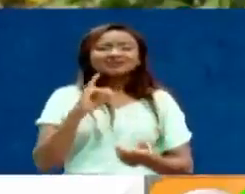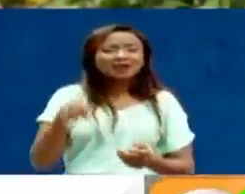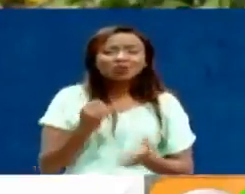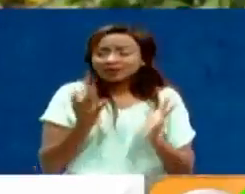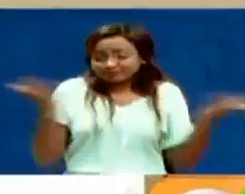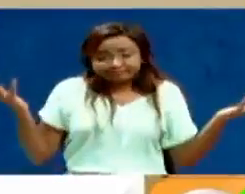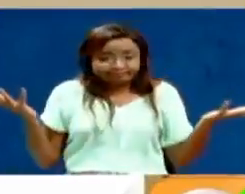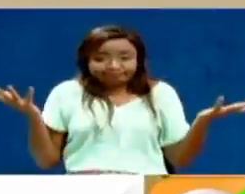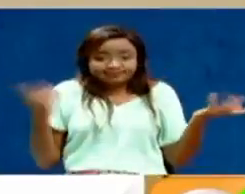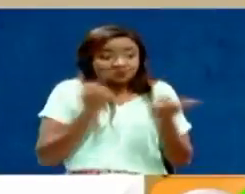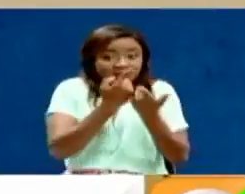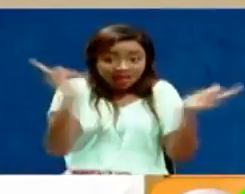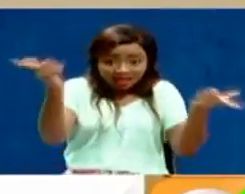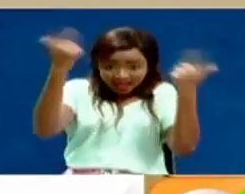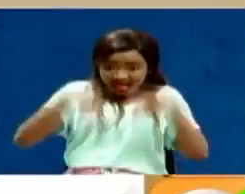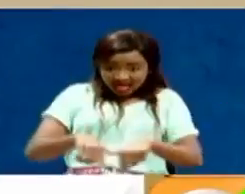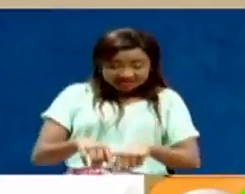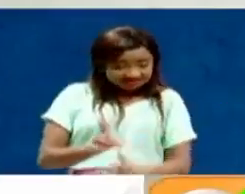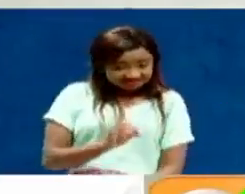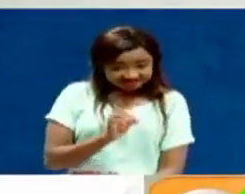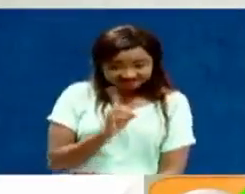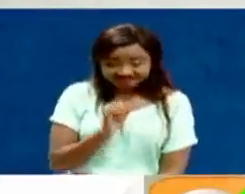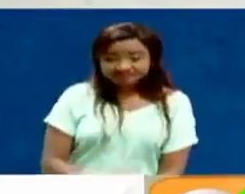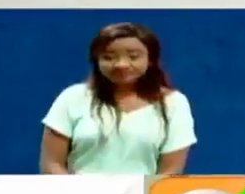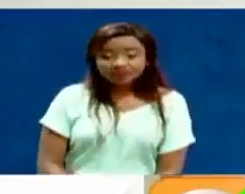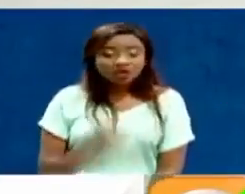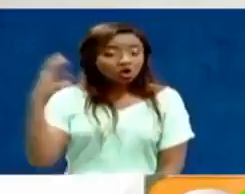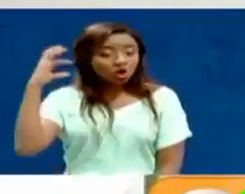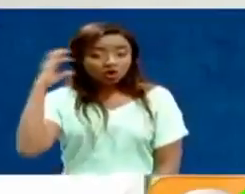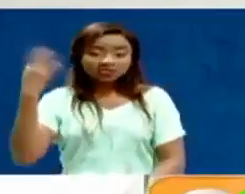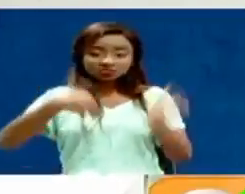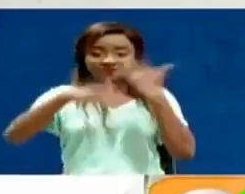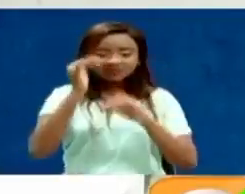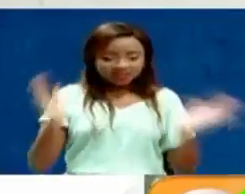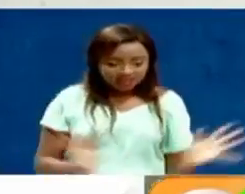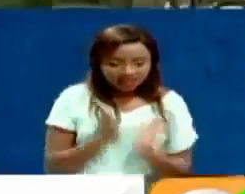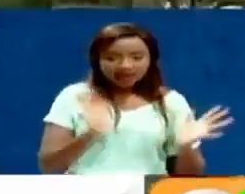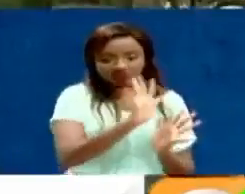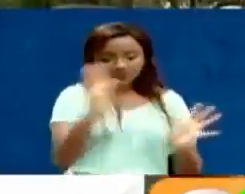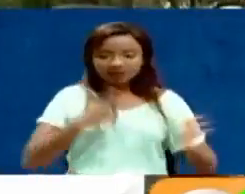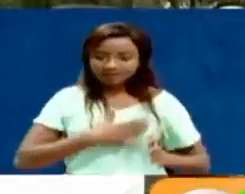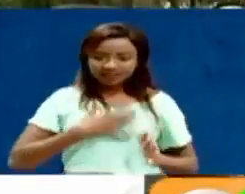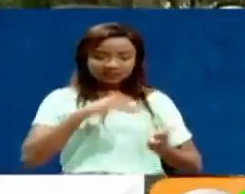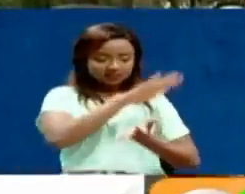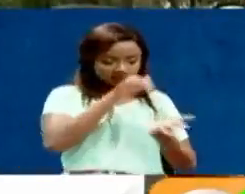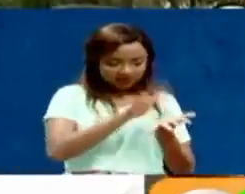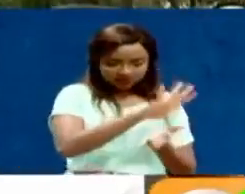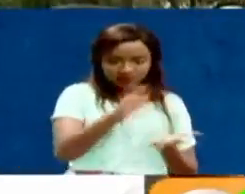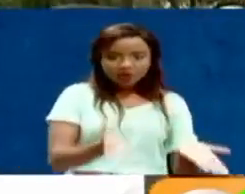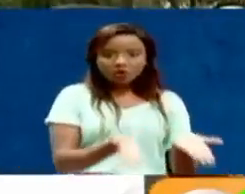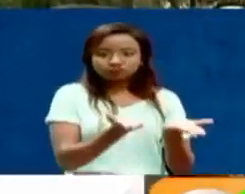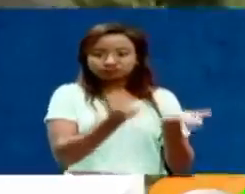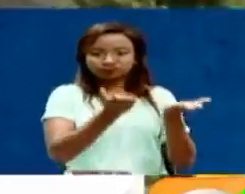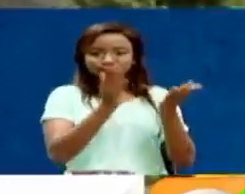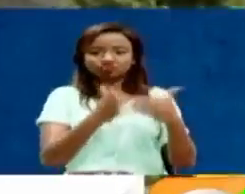wherever it is they live. Colleges and universities in the country were directed to improve their facilities and reopen in